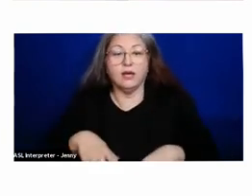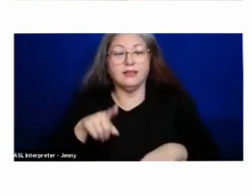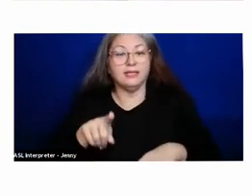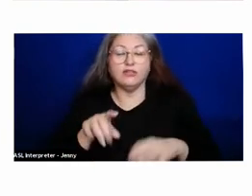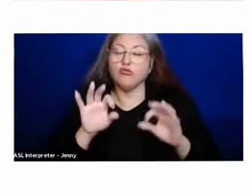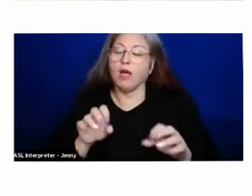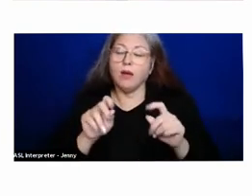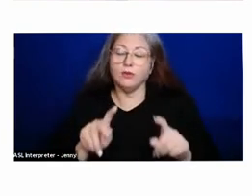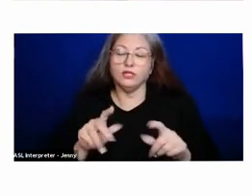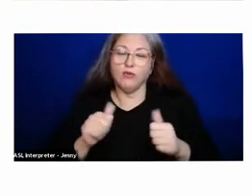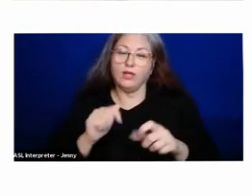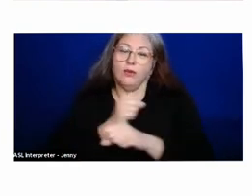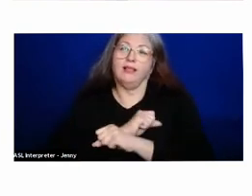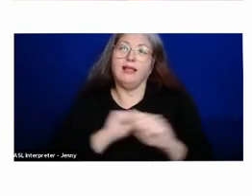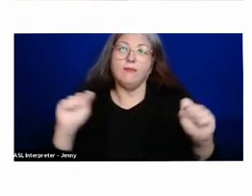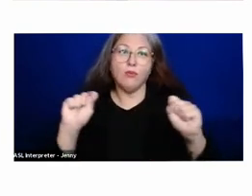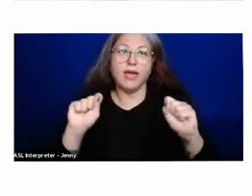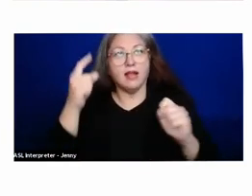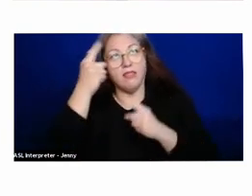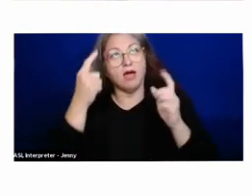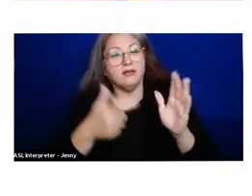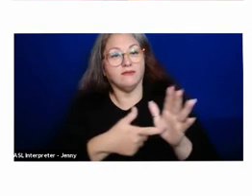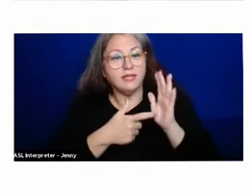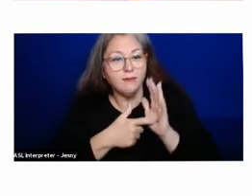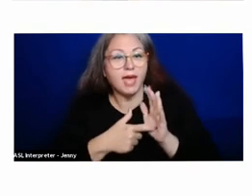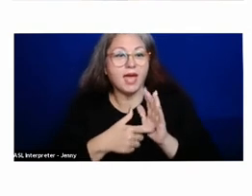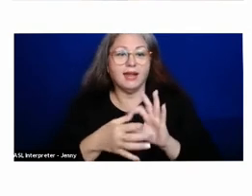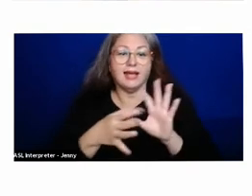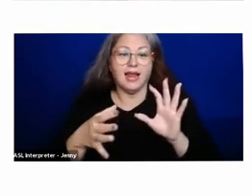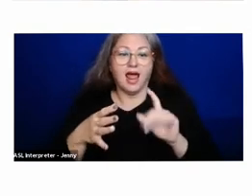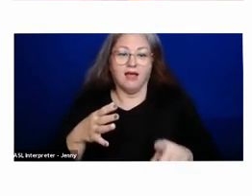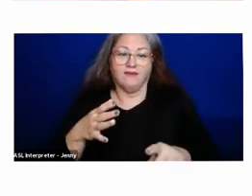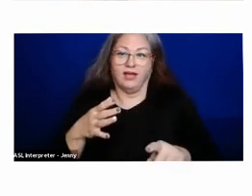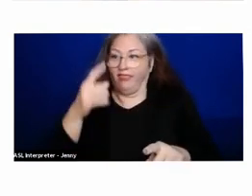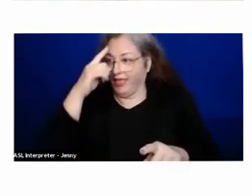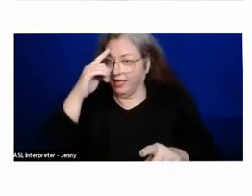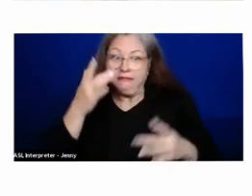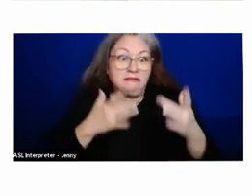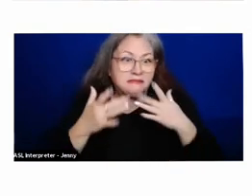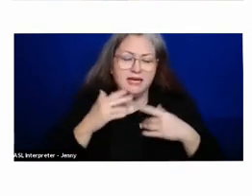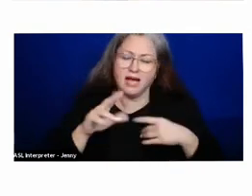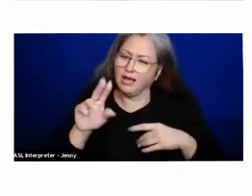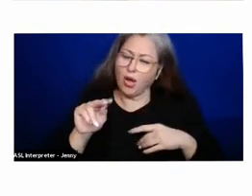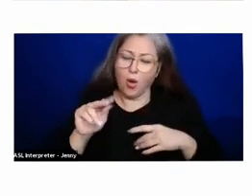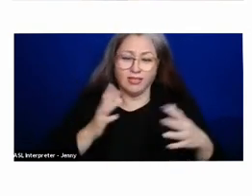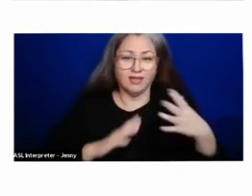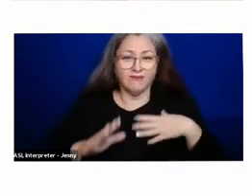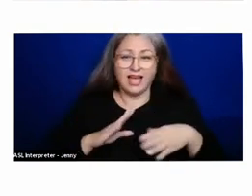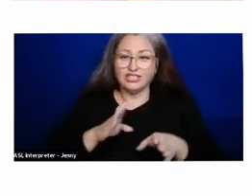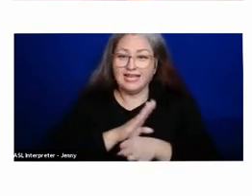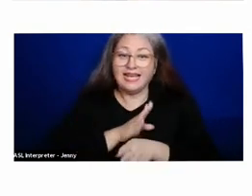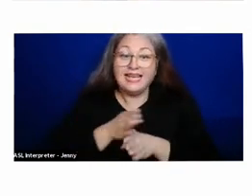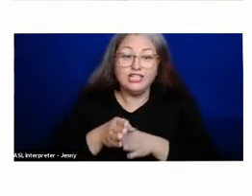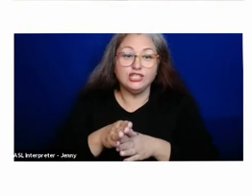to liberate our sense of demand and desire from the false sense of scarcity and the lack that the fashion industry has instilled in